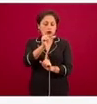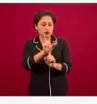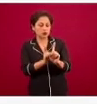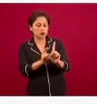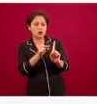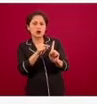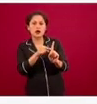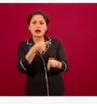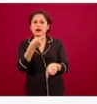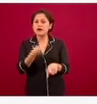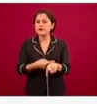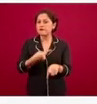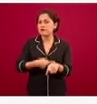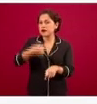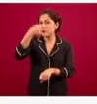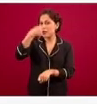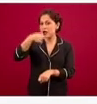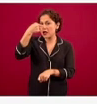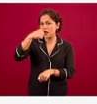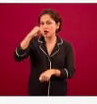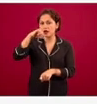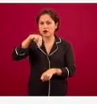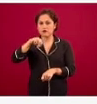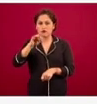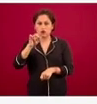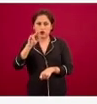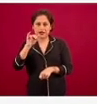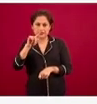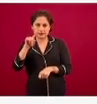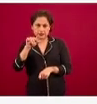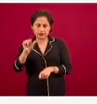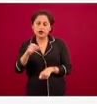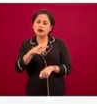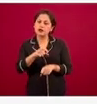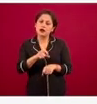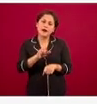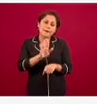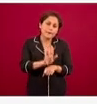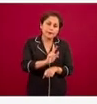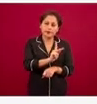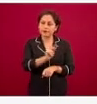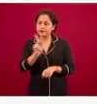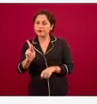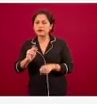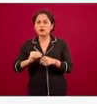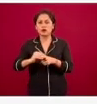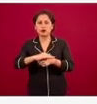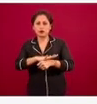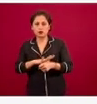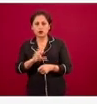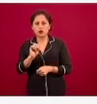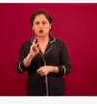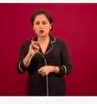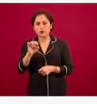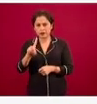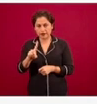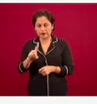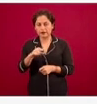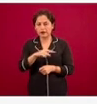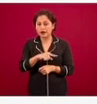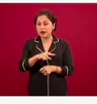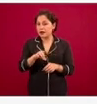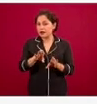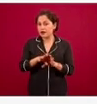enter within the definition, within the case definition of influenza, which is virtually the same as the one for